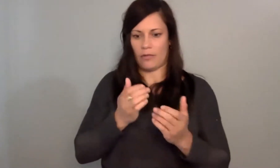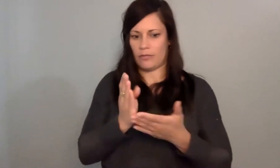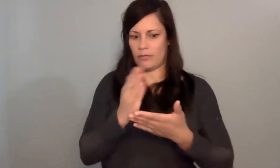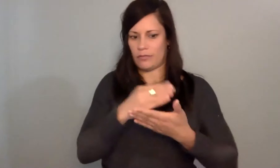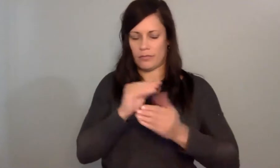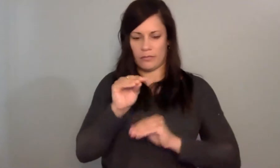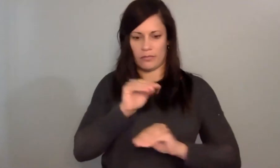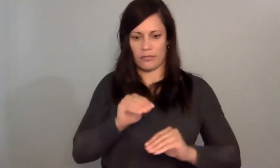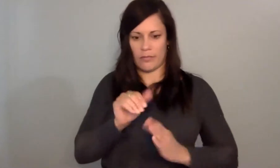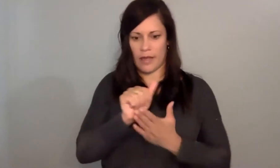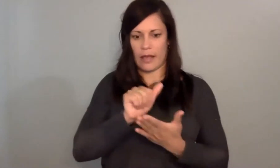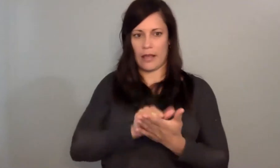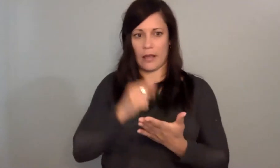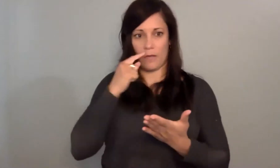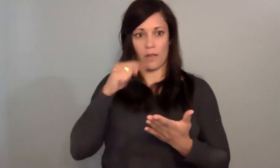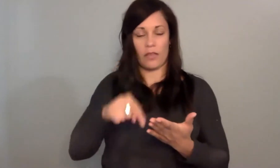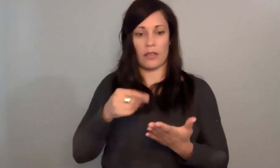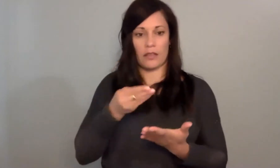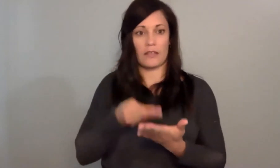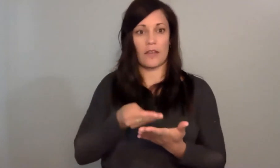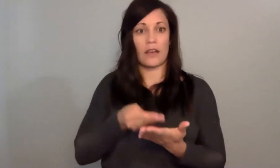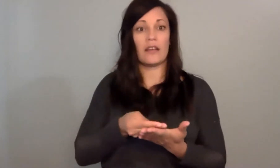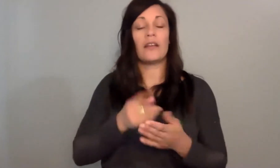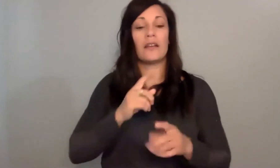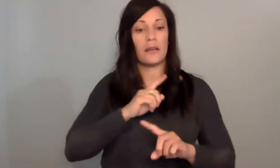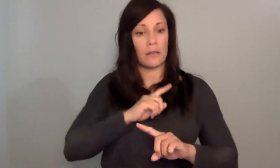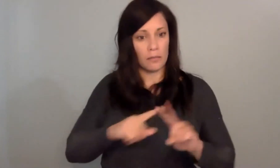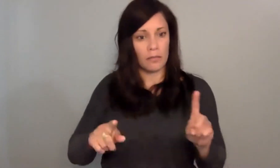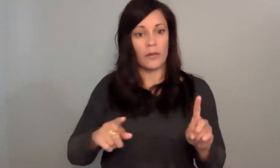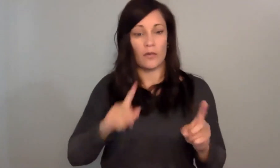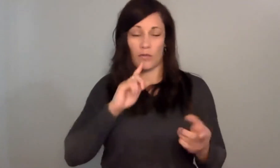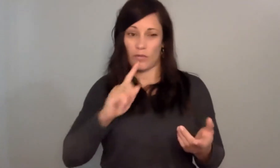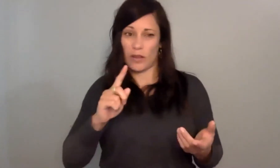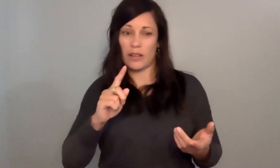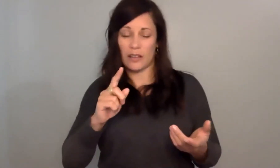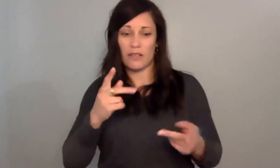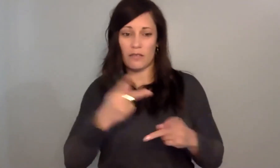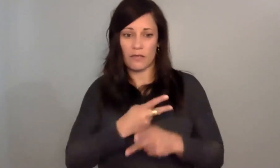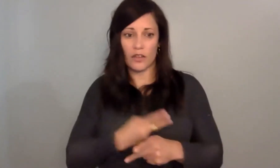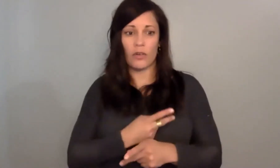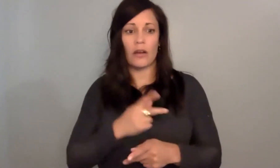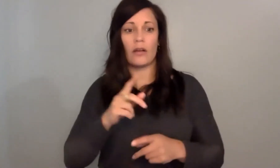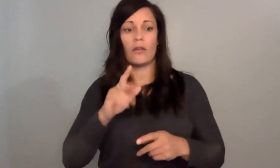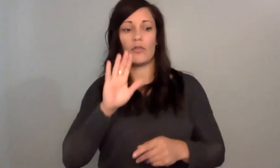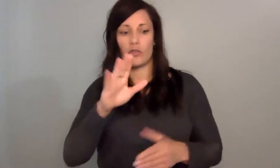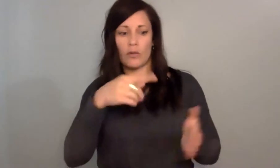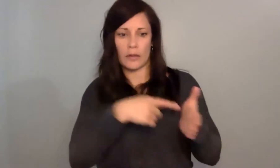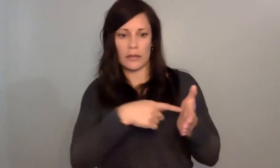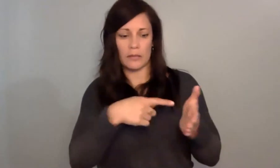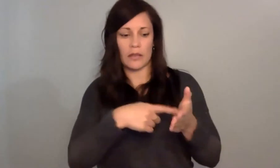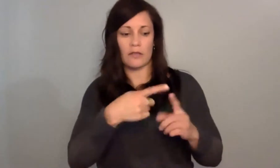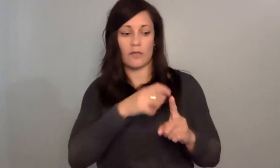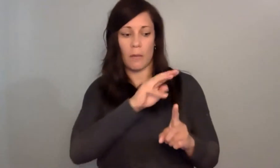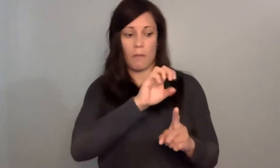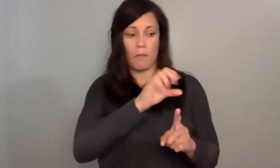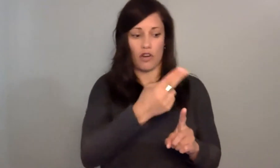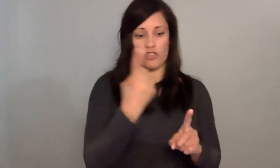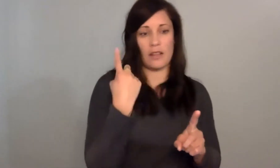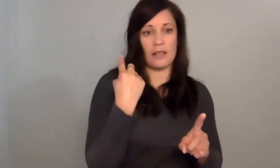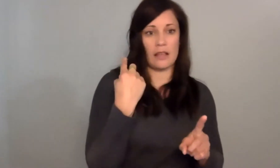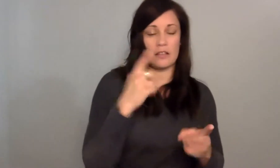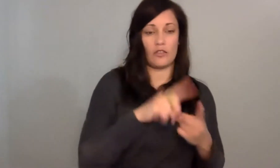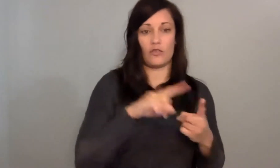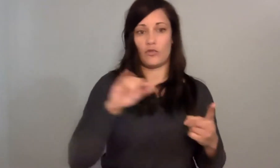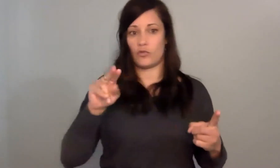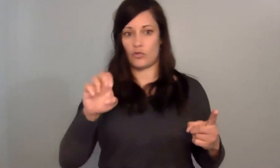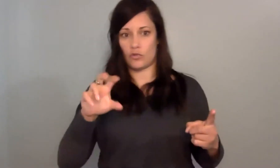And really, it's about finding expenses that were incurred between March of last year and June 30th of this year